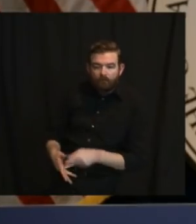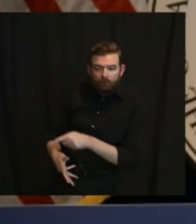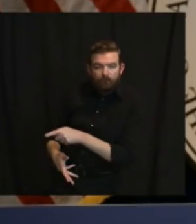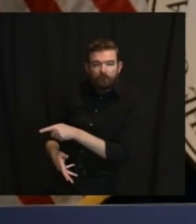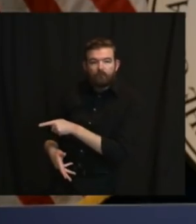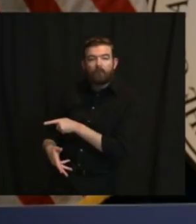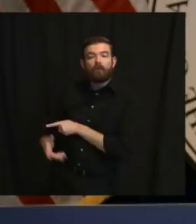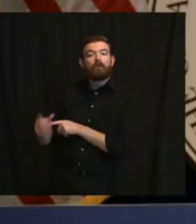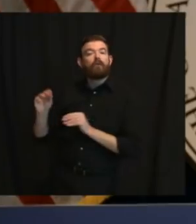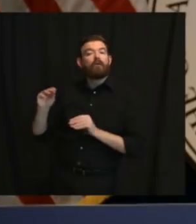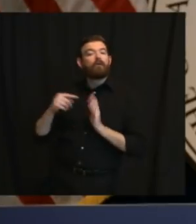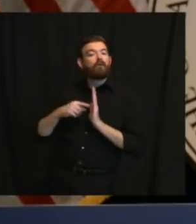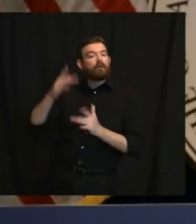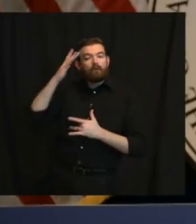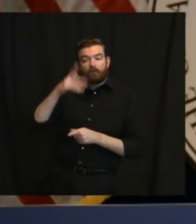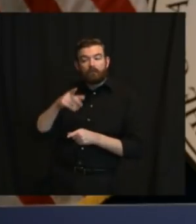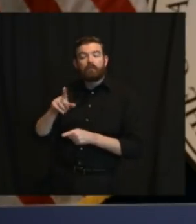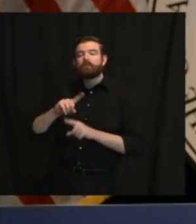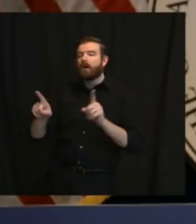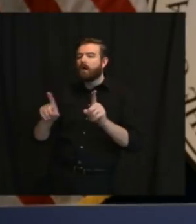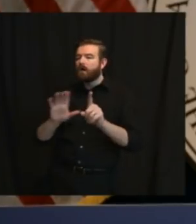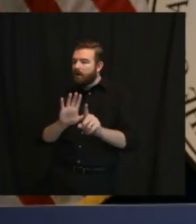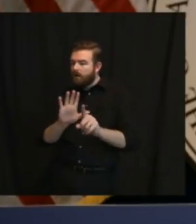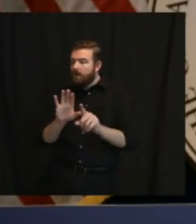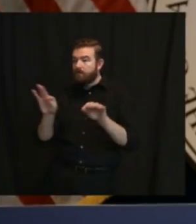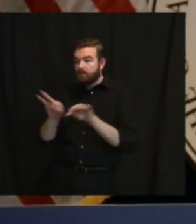and first line responders